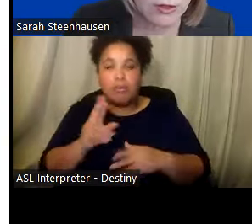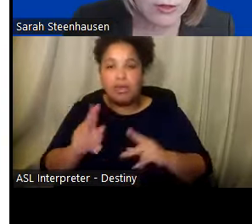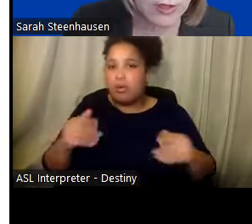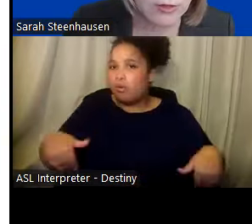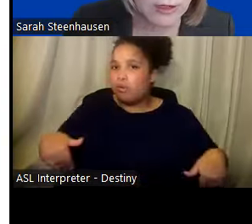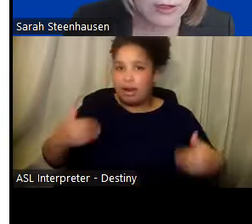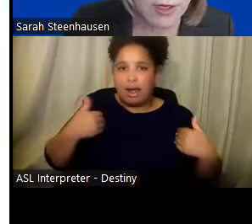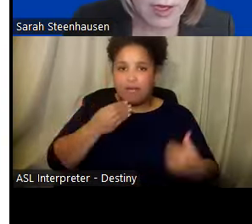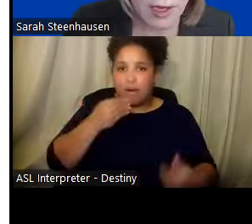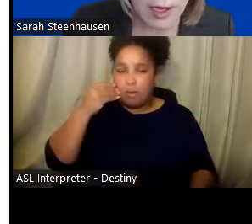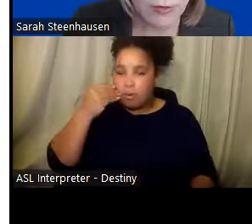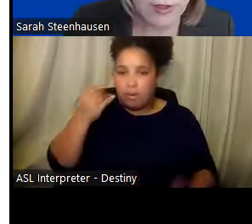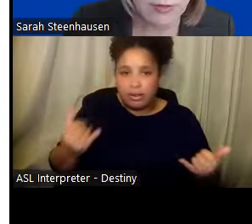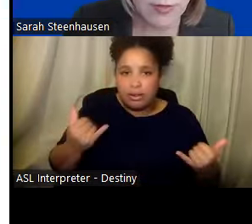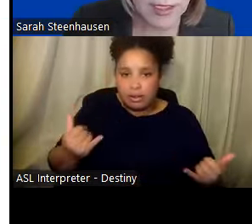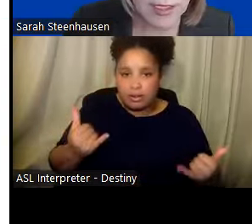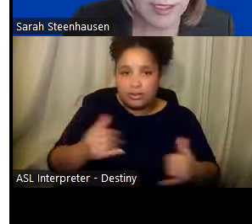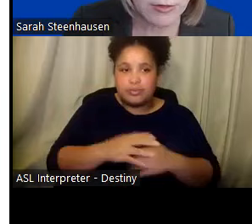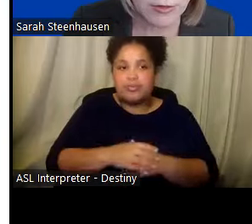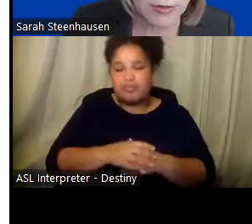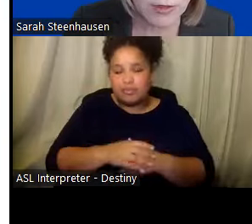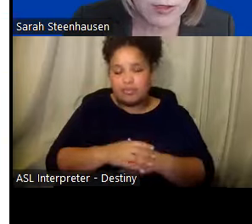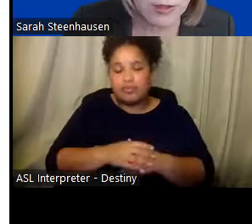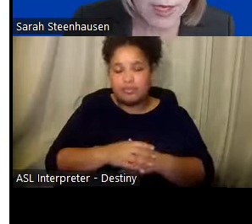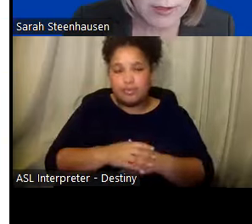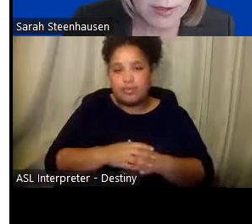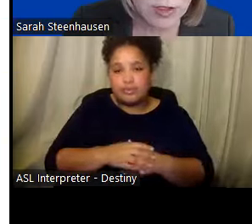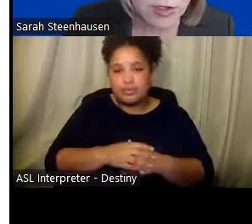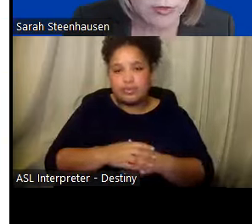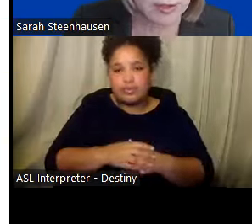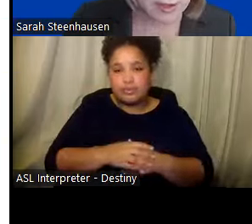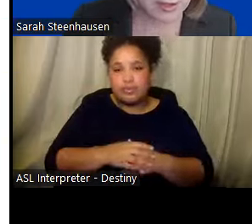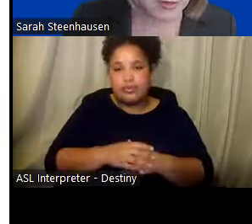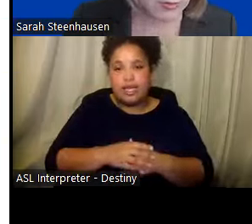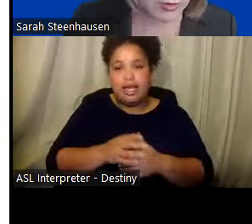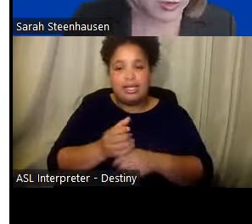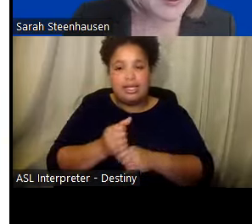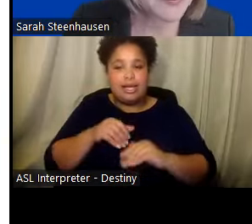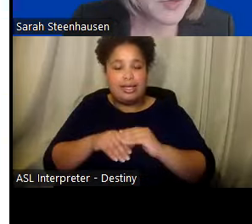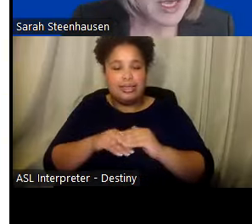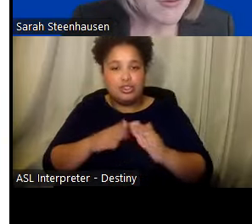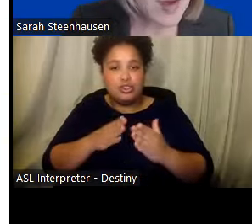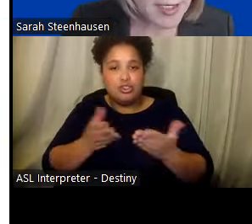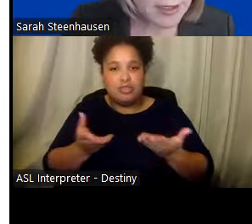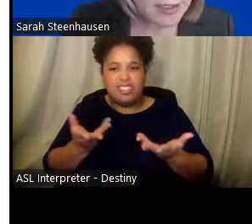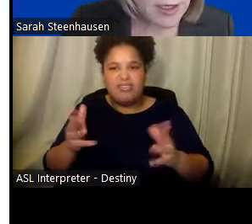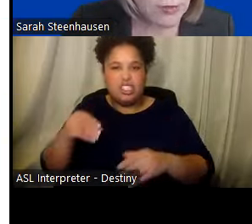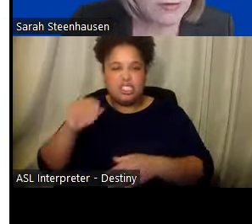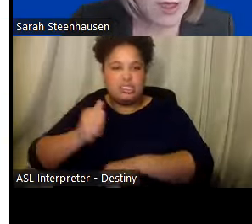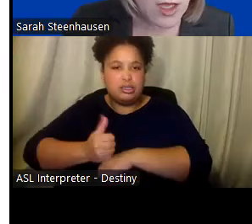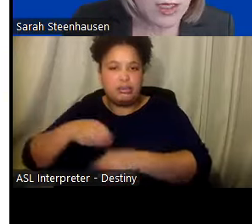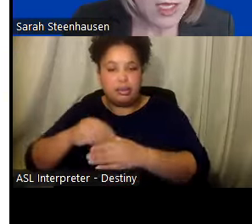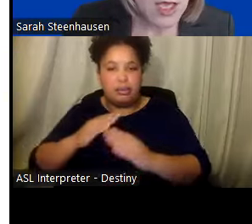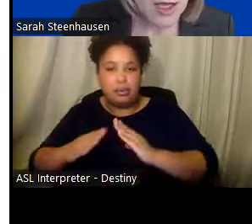in securing the housing that they need and the access to services in the community. And finally,